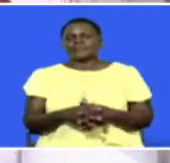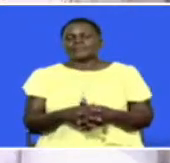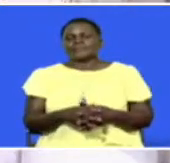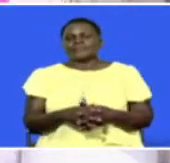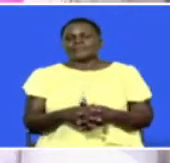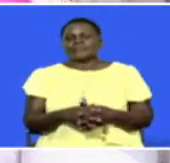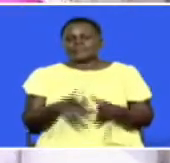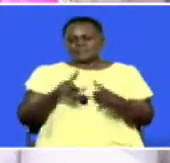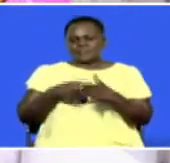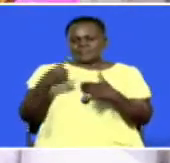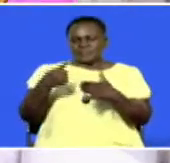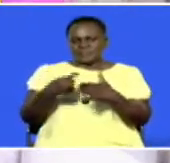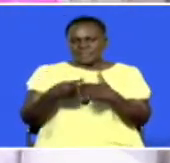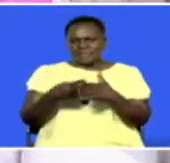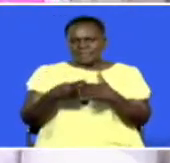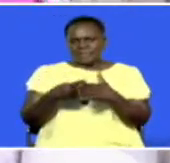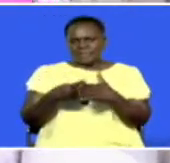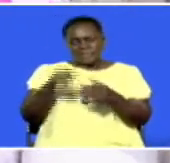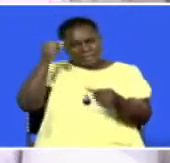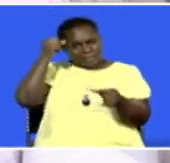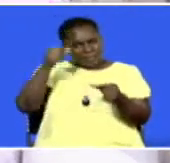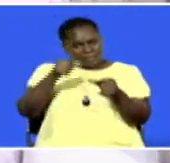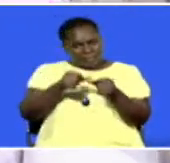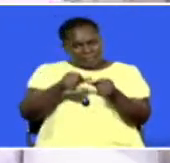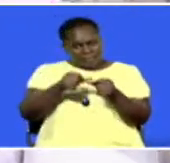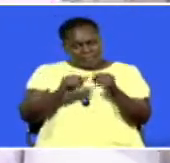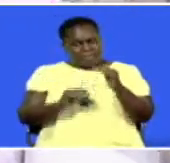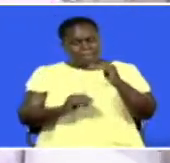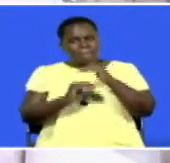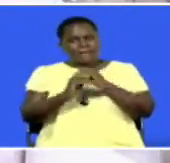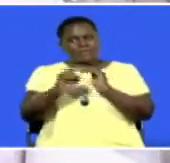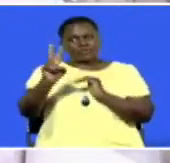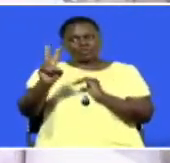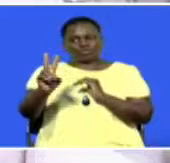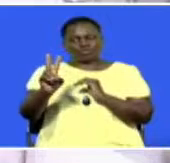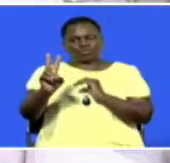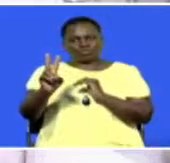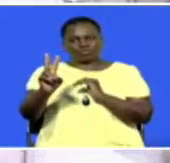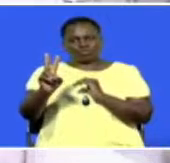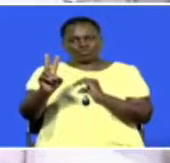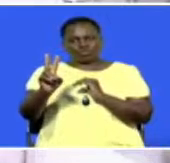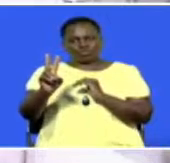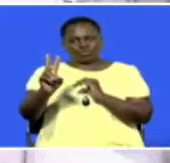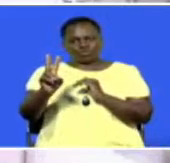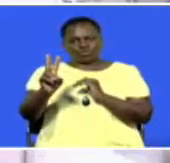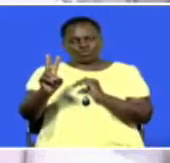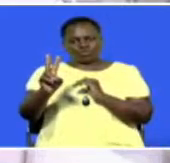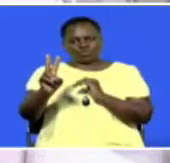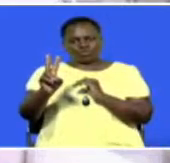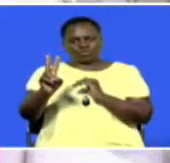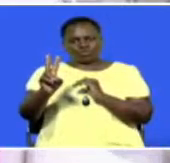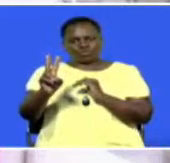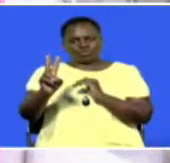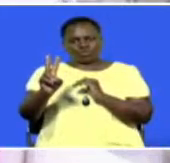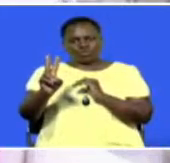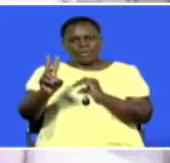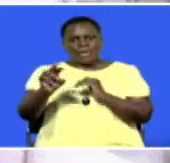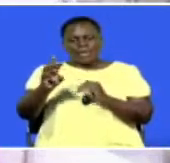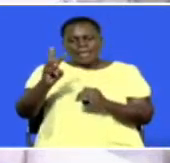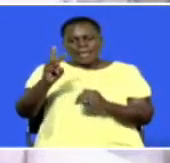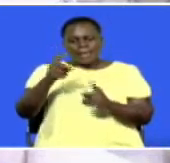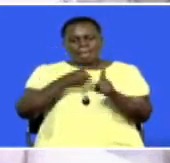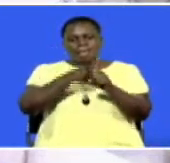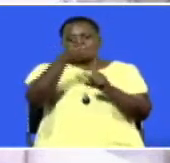Mix, and then just remember we said maximum 2 ingredients. So this is millet,